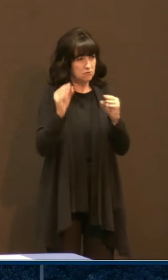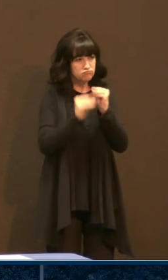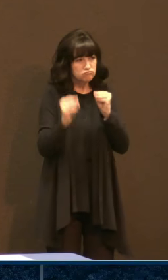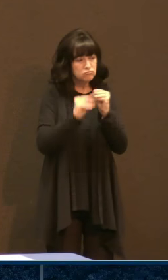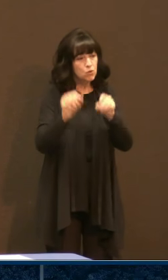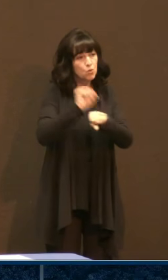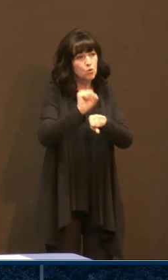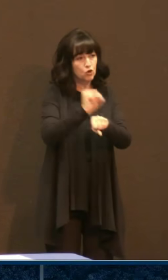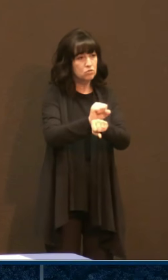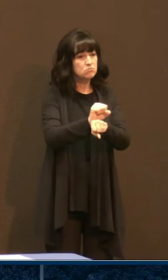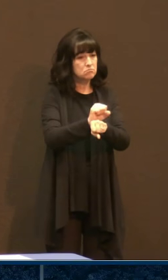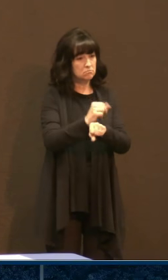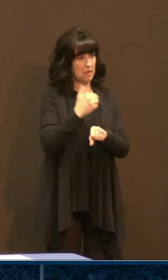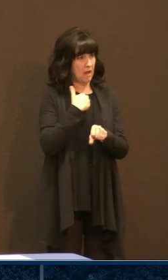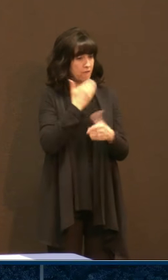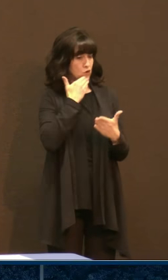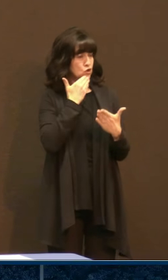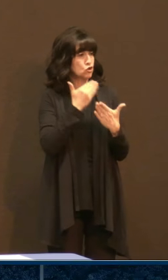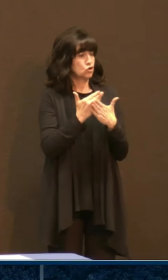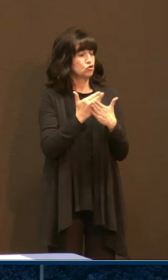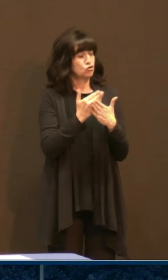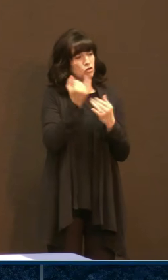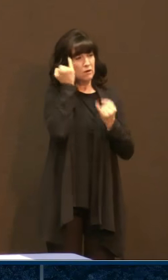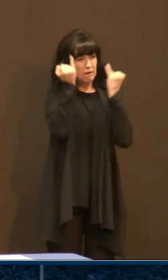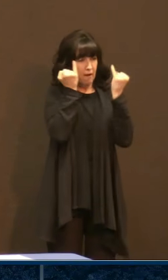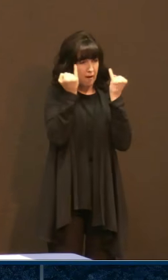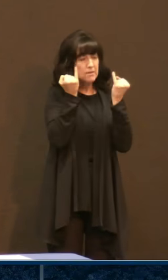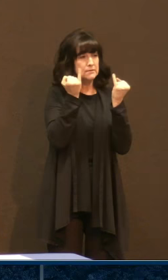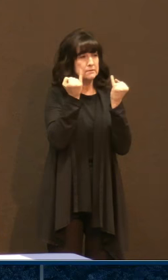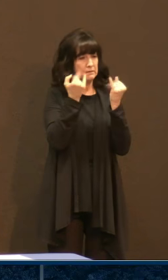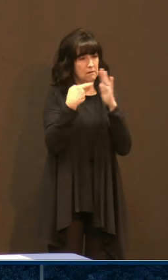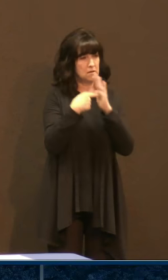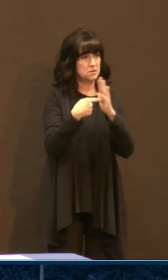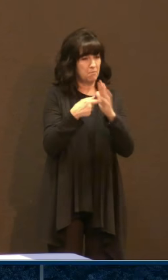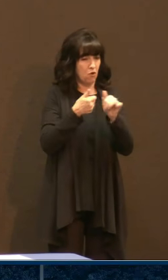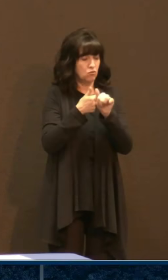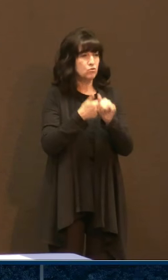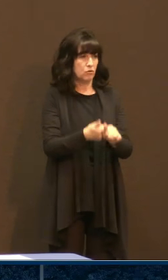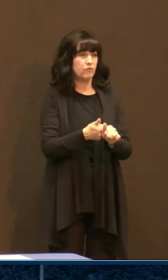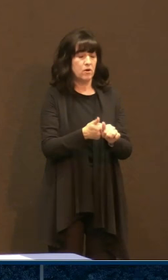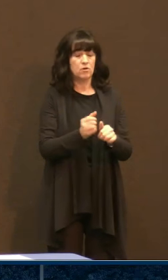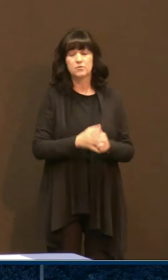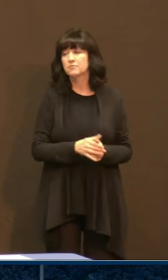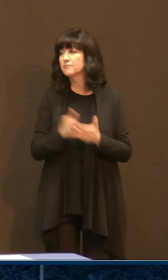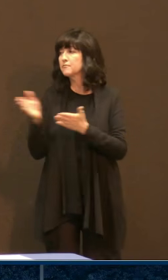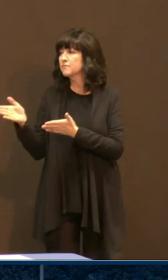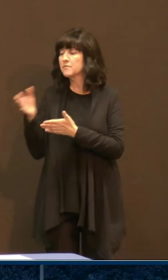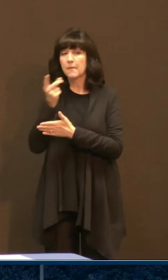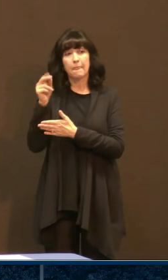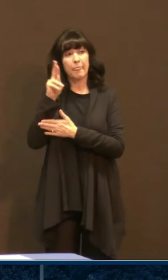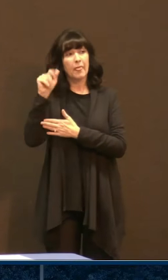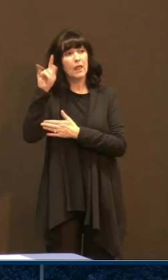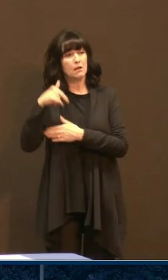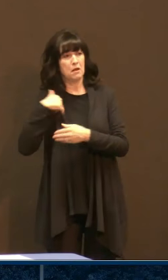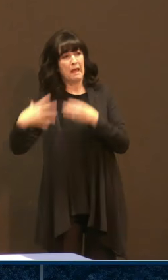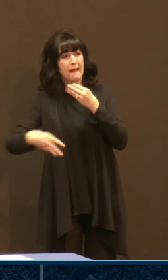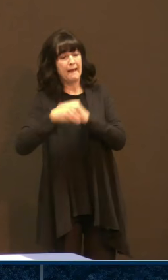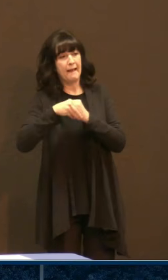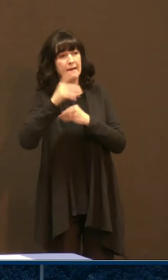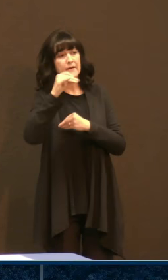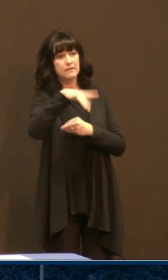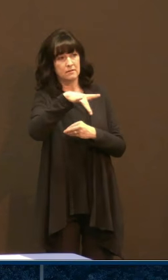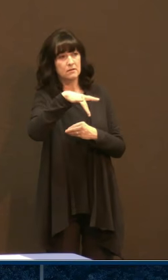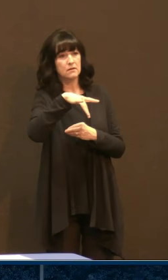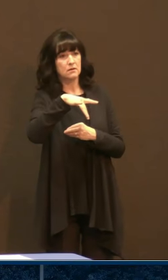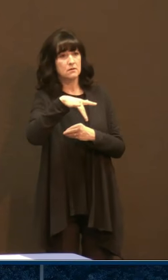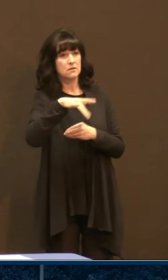have some significant ramping up that we have to do. Yeah, I mean, I'll just add to that,